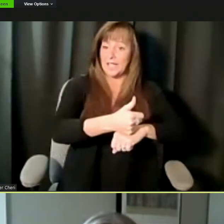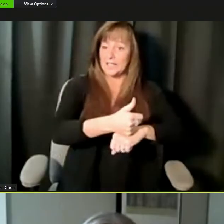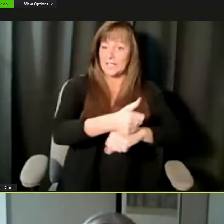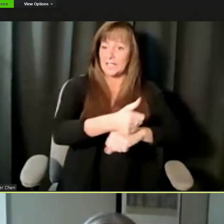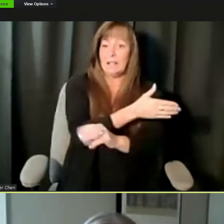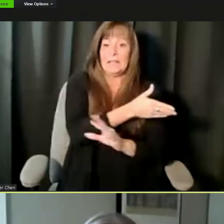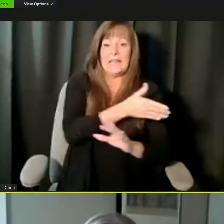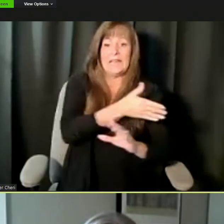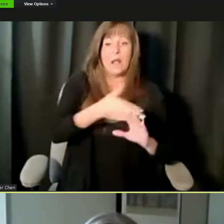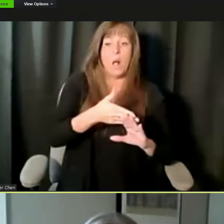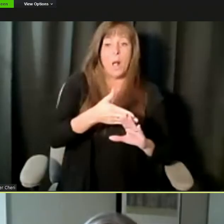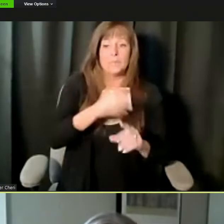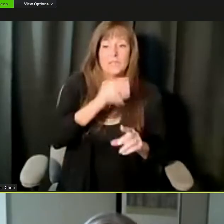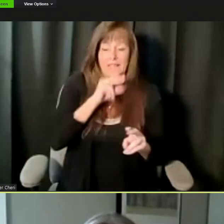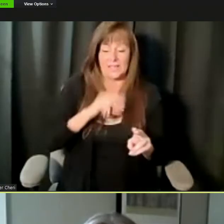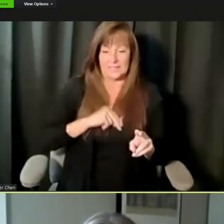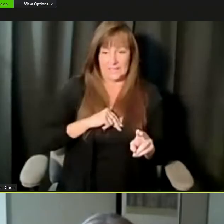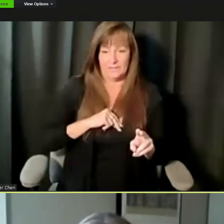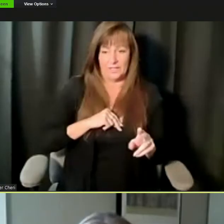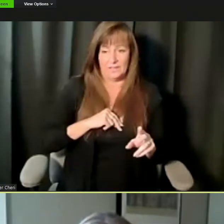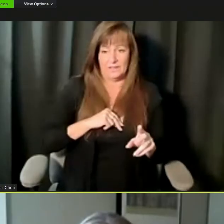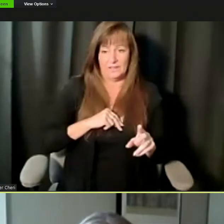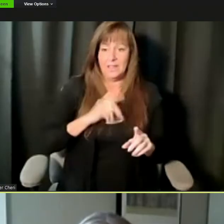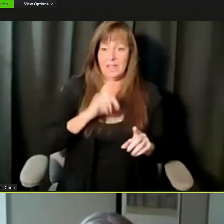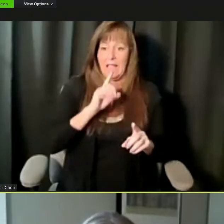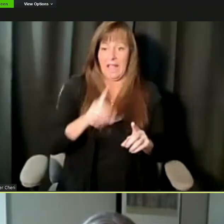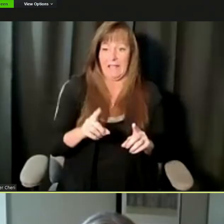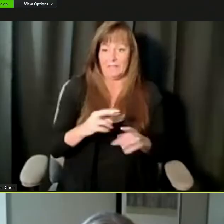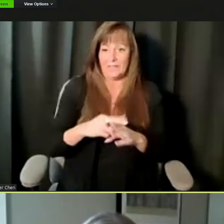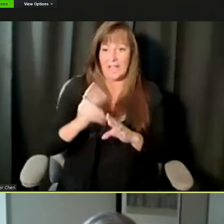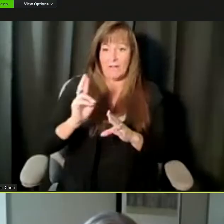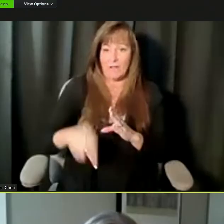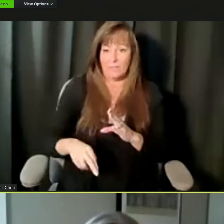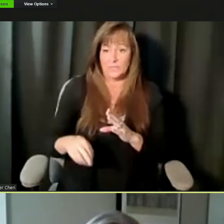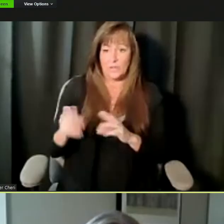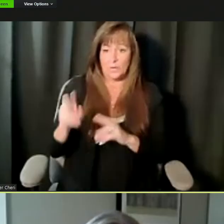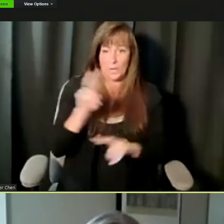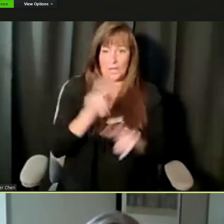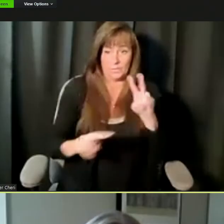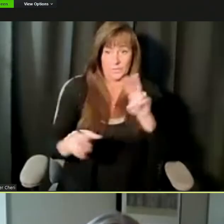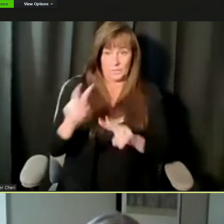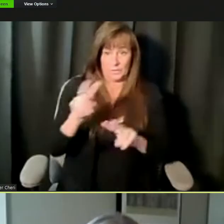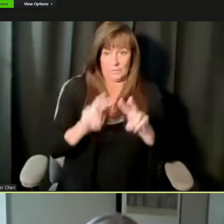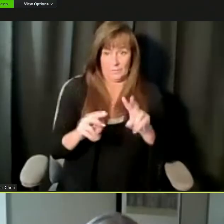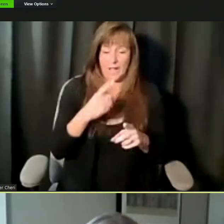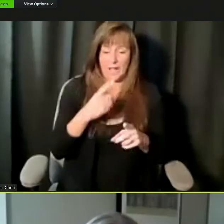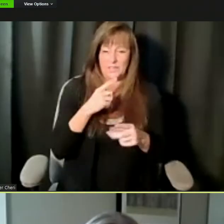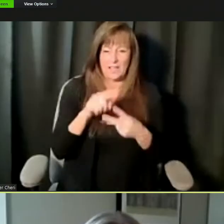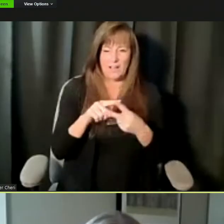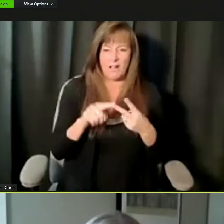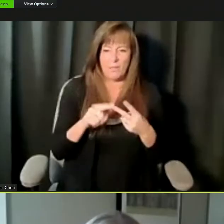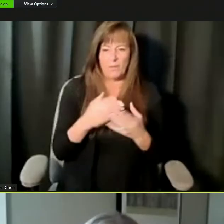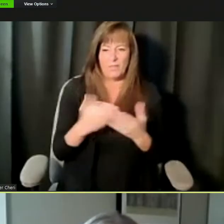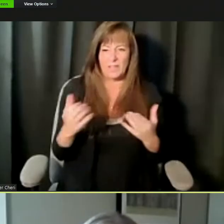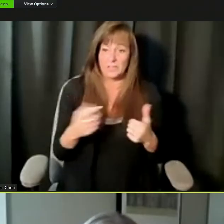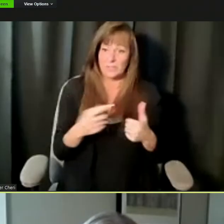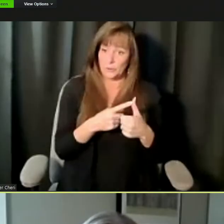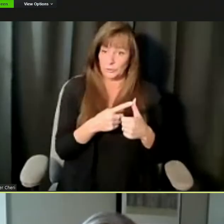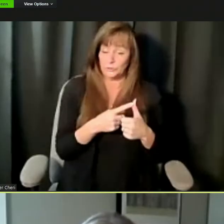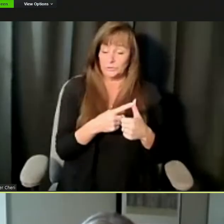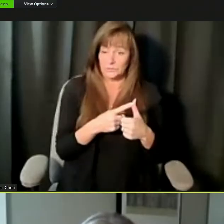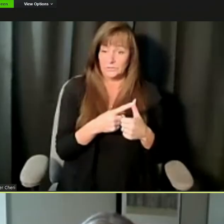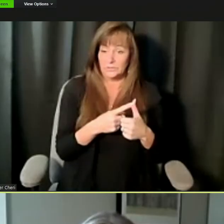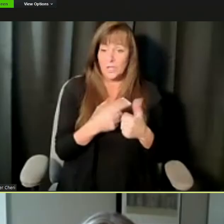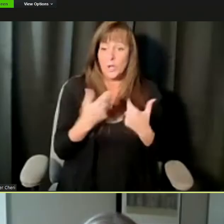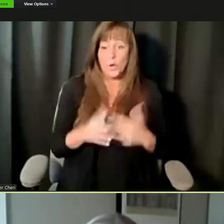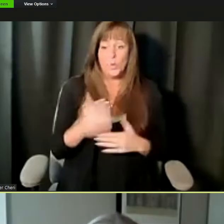to Thanksgiving and really what sort of outcomes we observed. And so I'd say a couple of things. First, that we